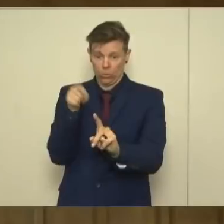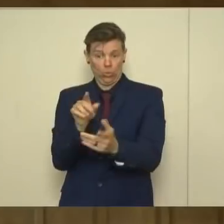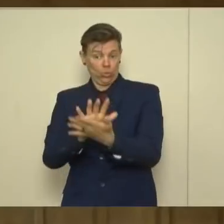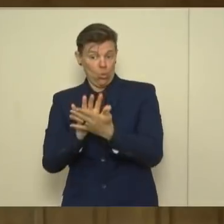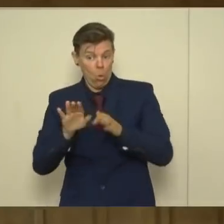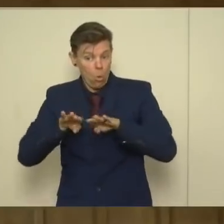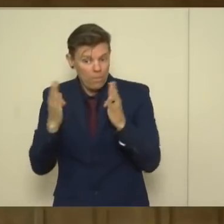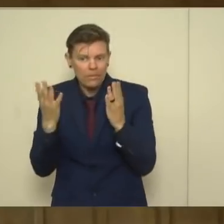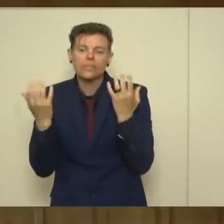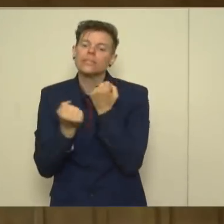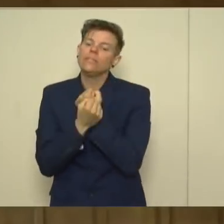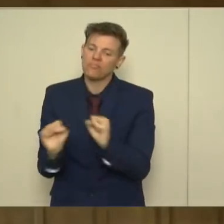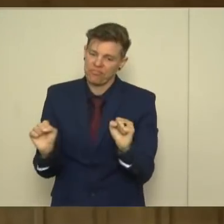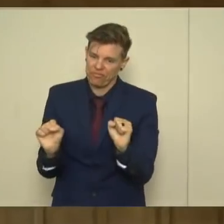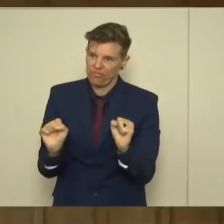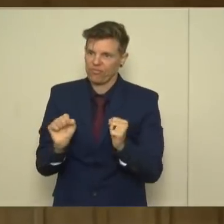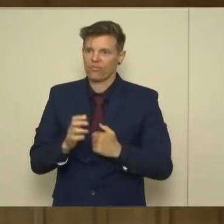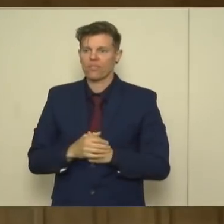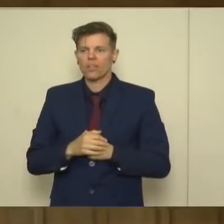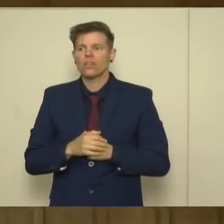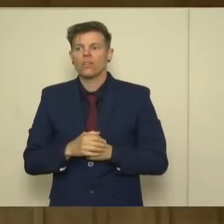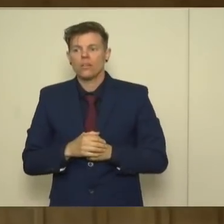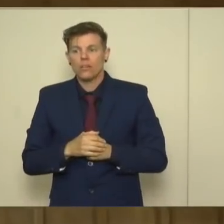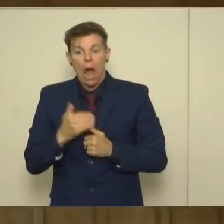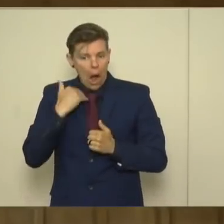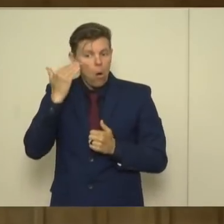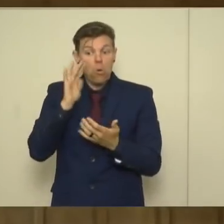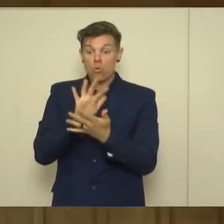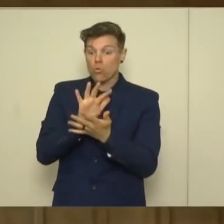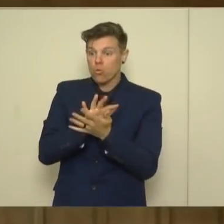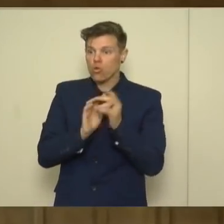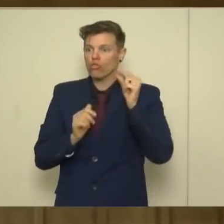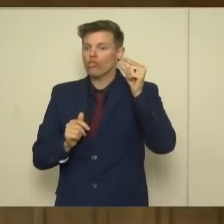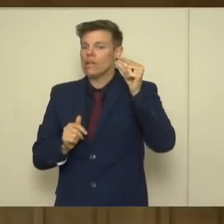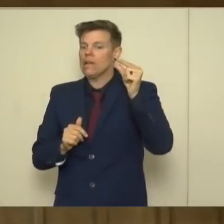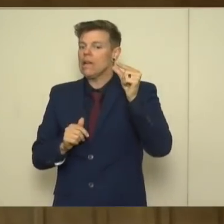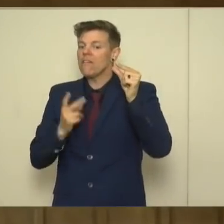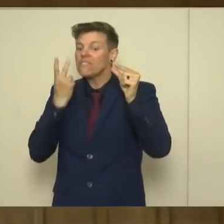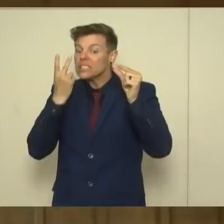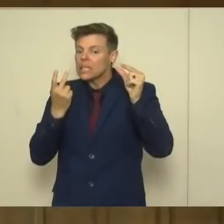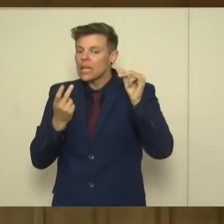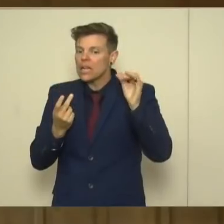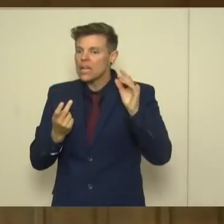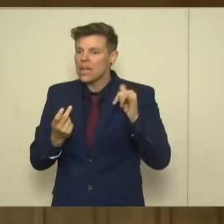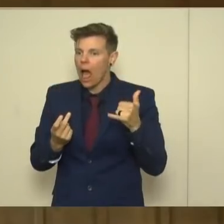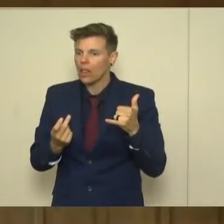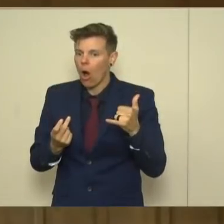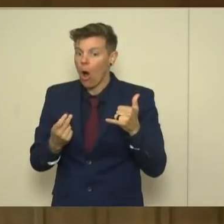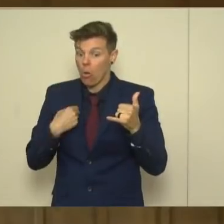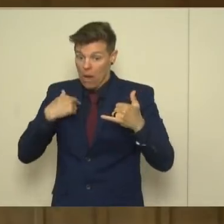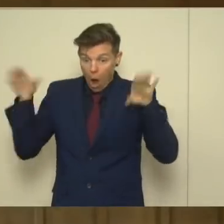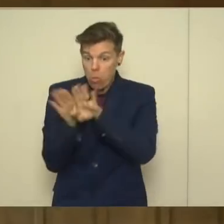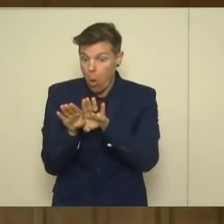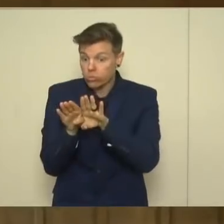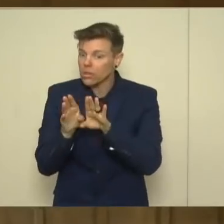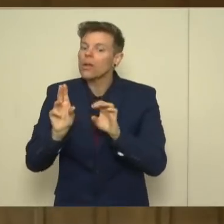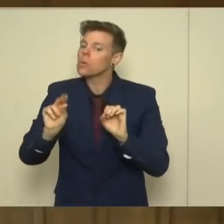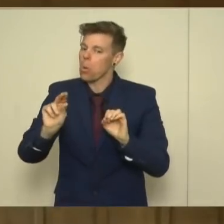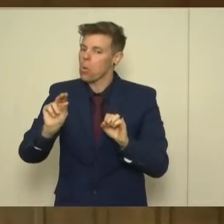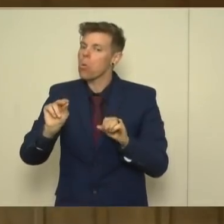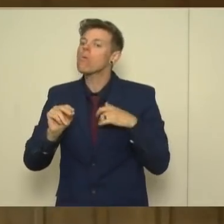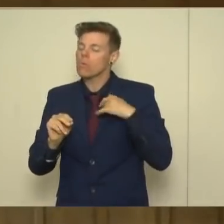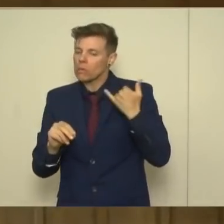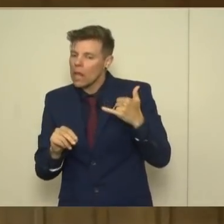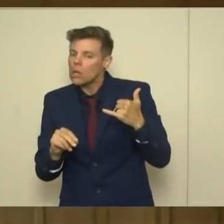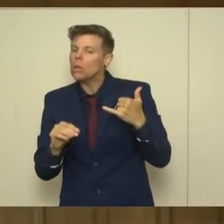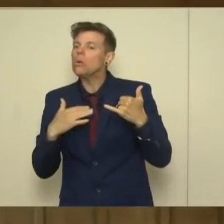they stray a little bit back into yellow, we don't want to close them down right away, and we look at those on a case-by-case basis. But our